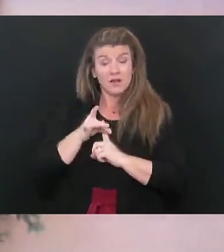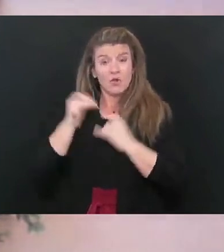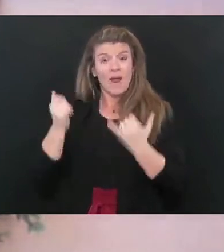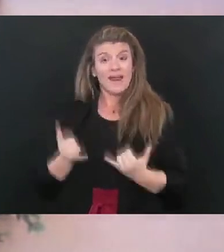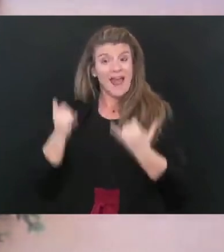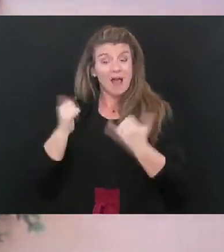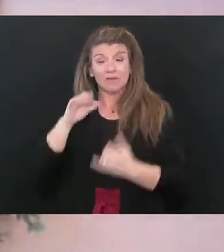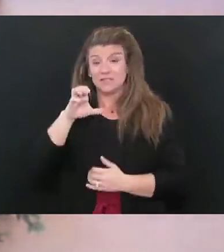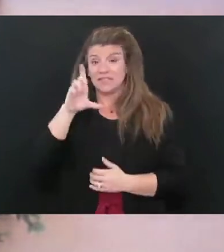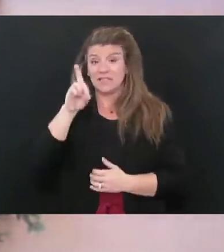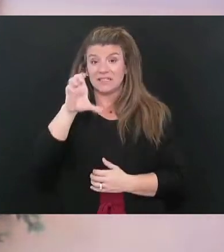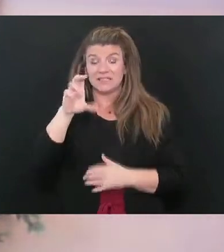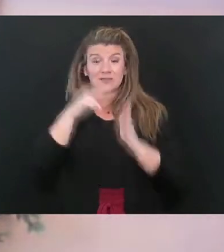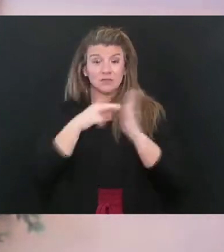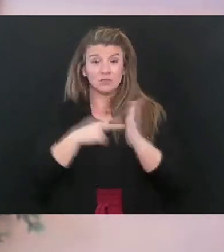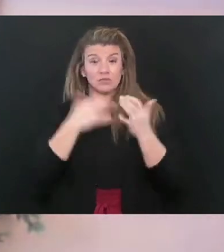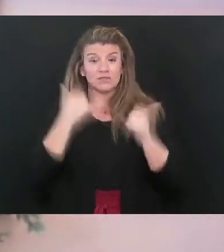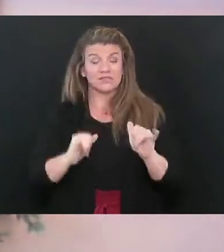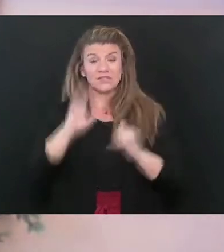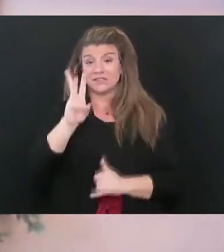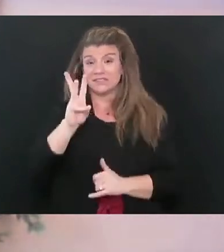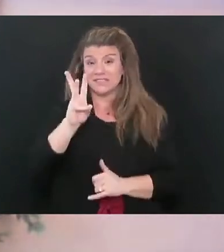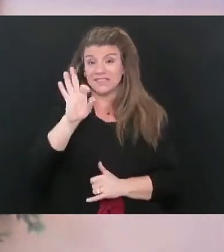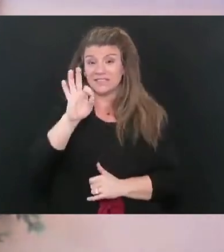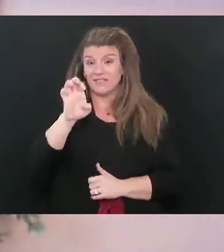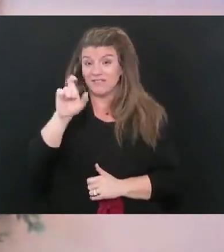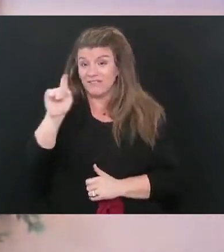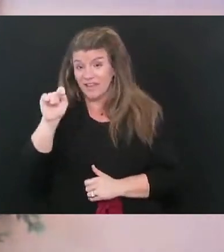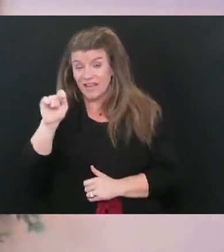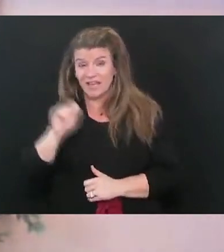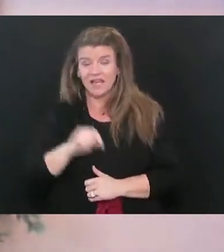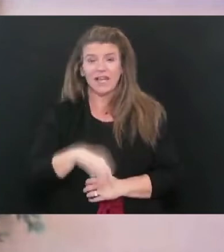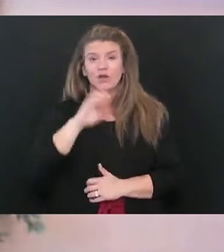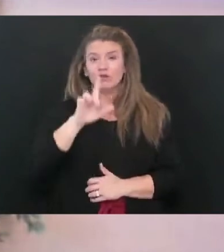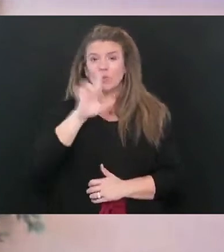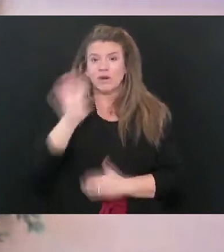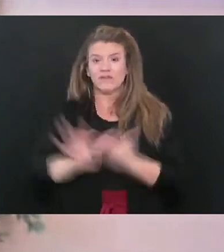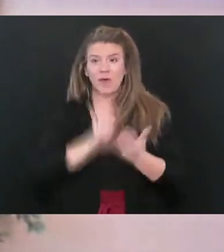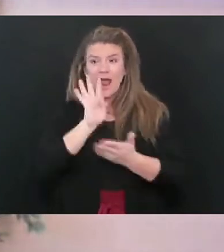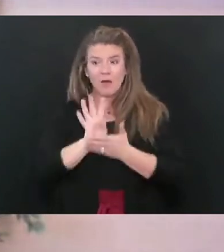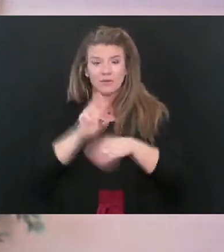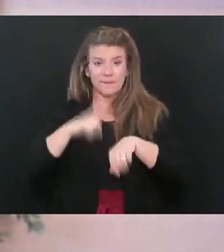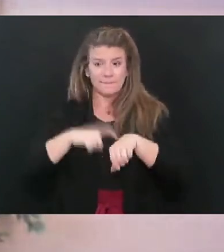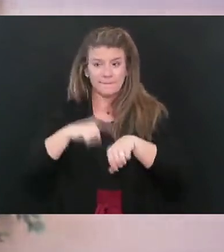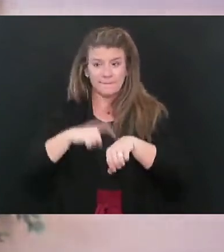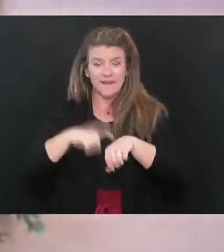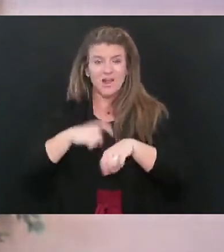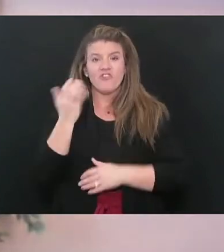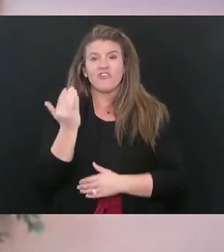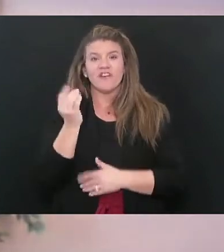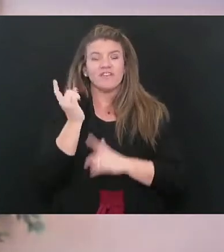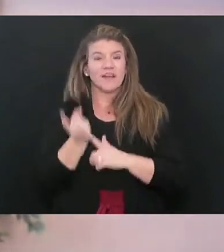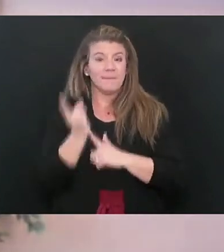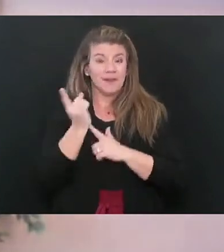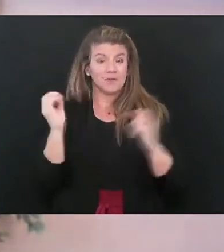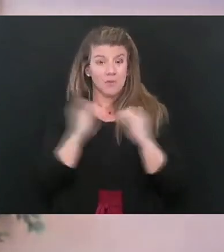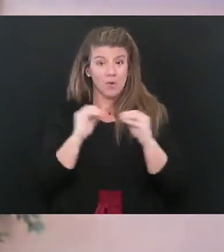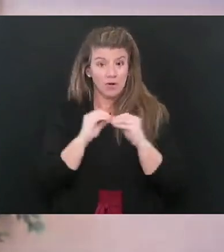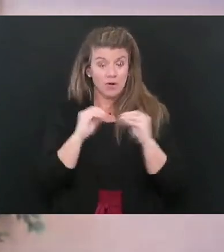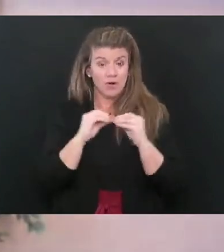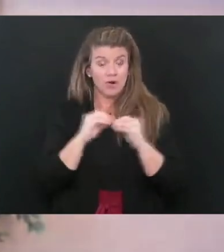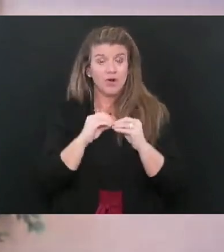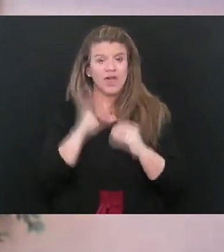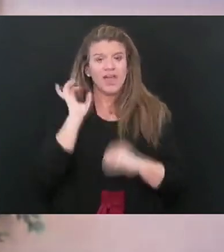feet in a cumulative 24-hour period of 15 minutes or more, and that's with